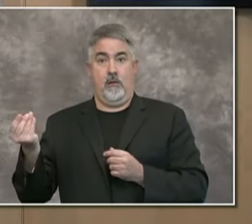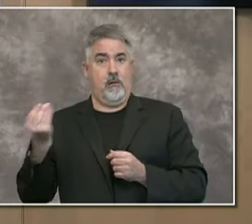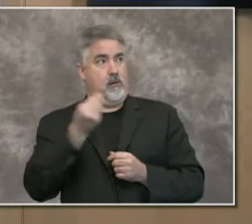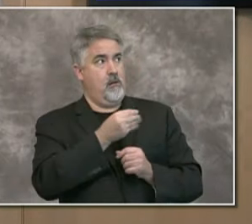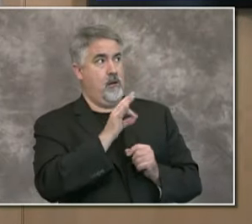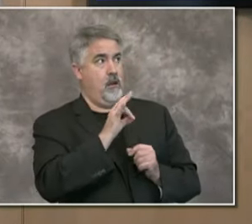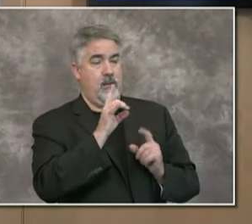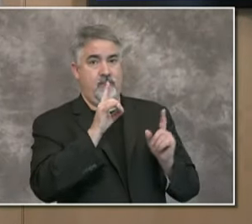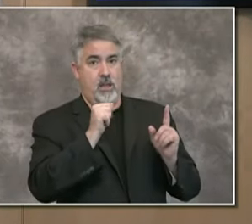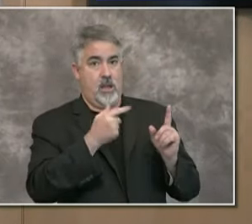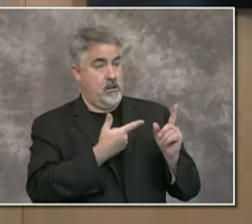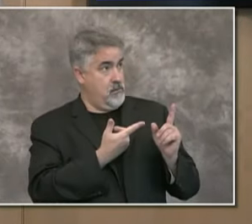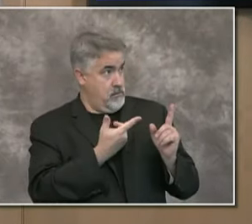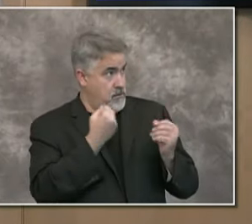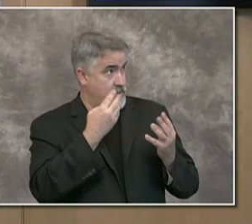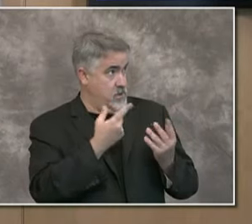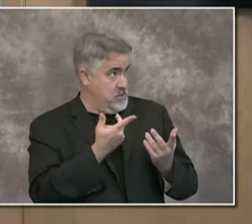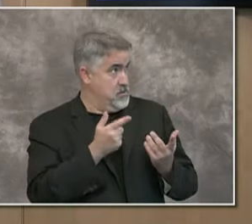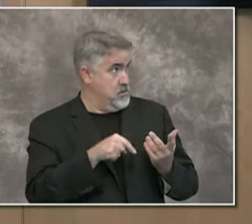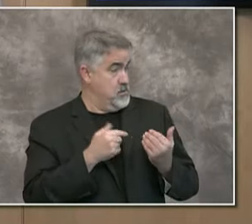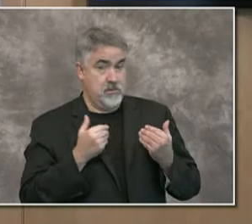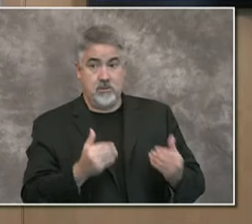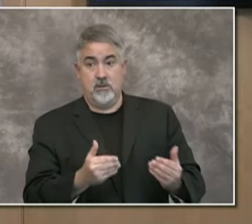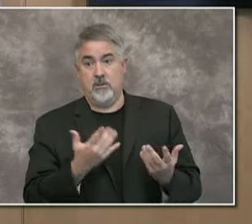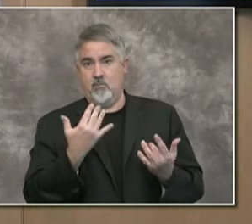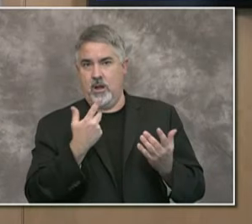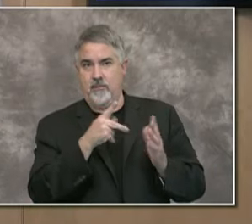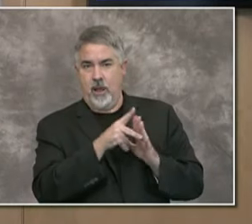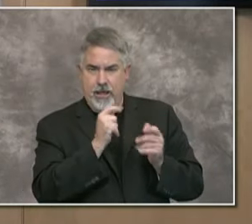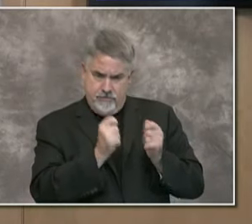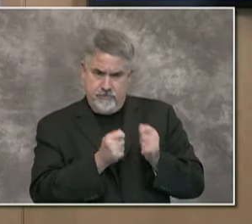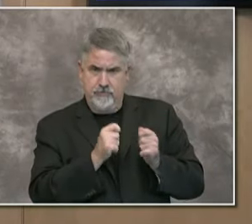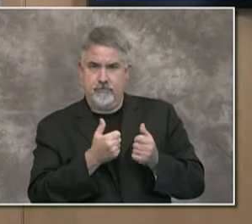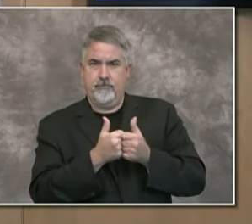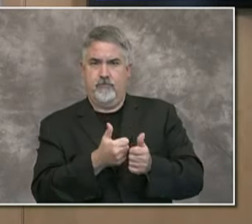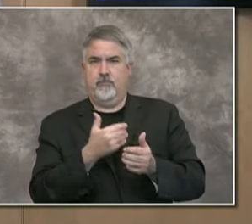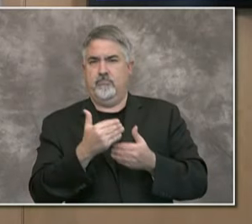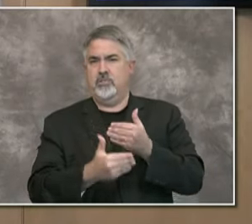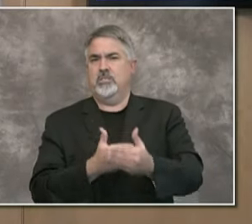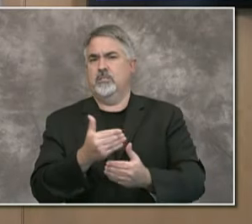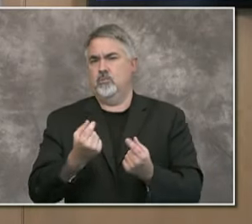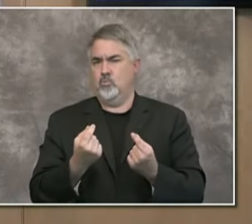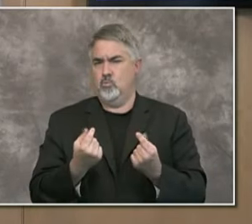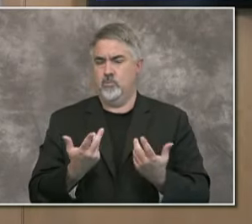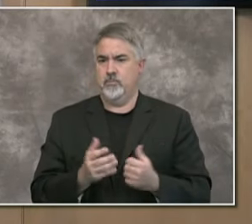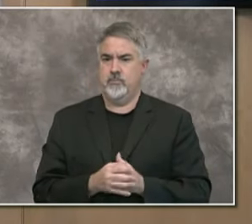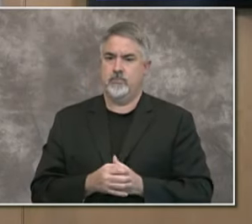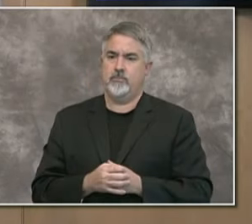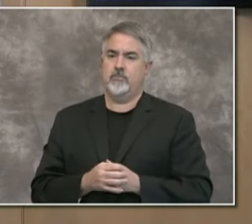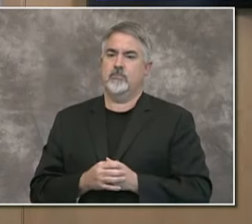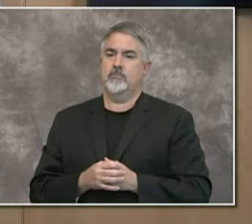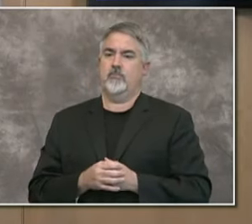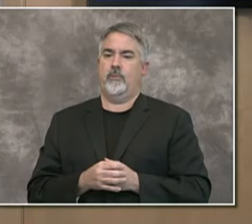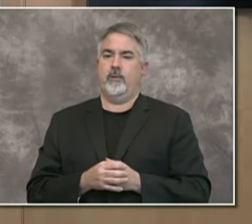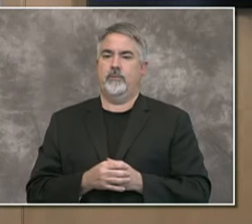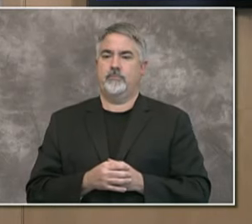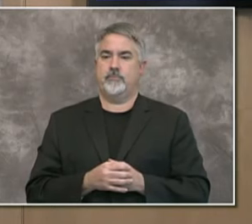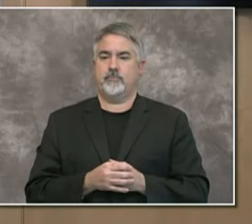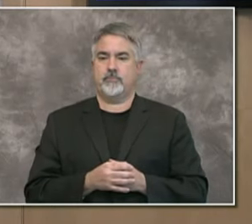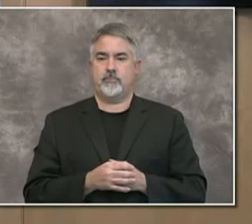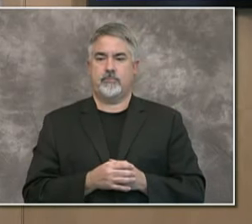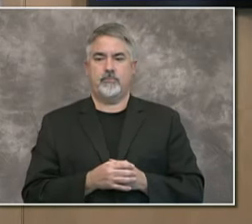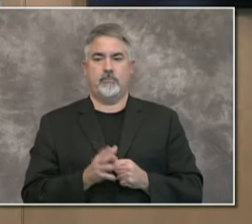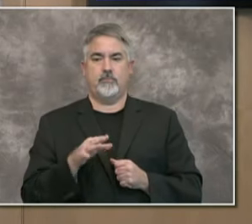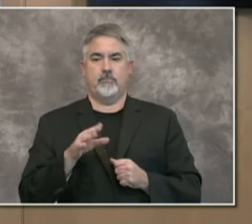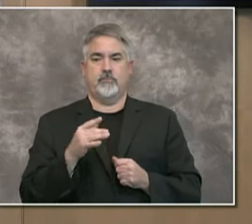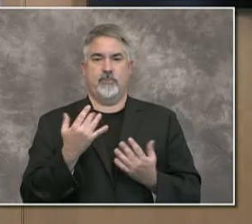in place. There are different ways of doing confirmations, whether it is waiting for